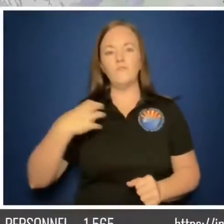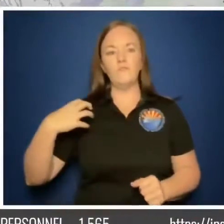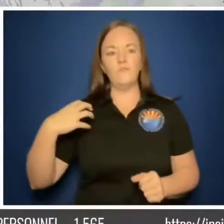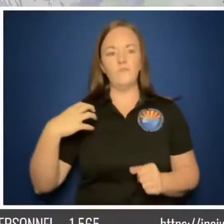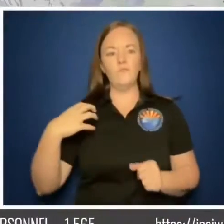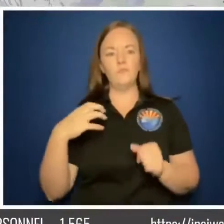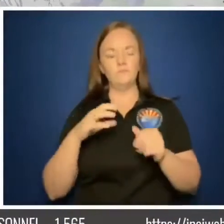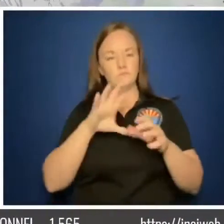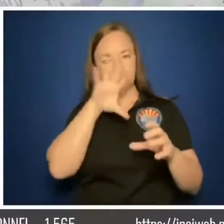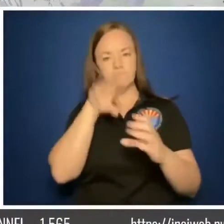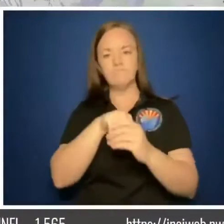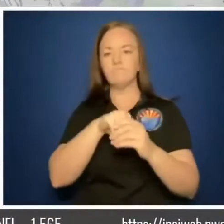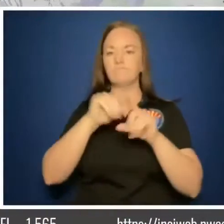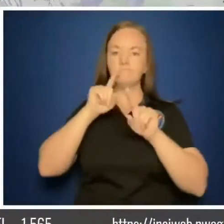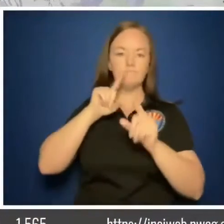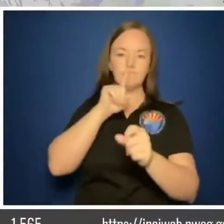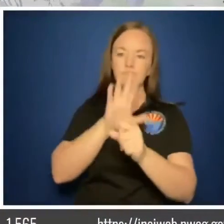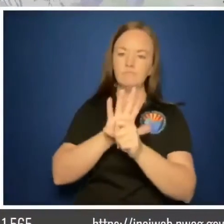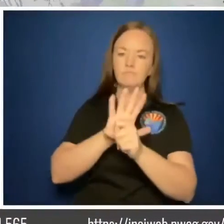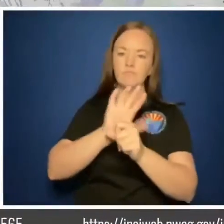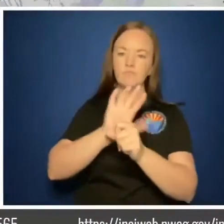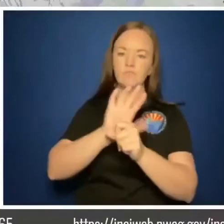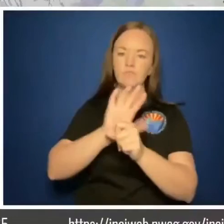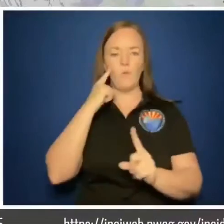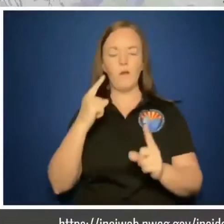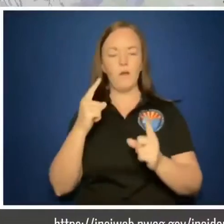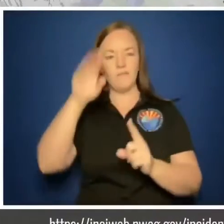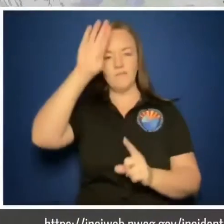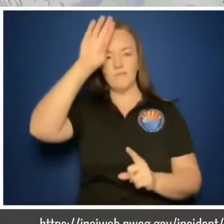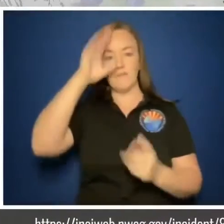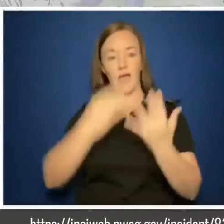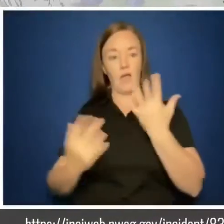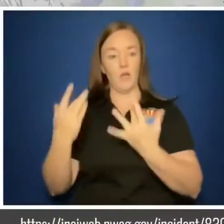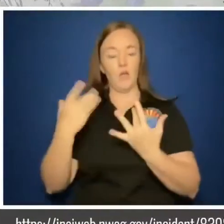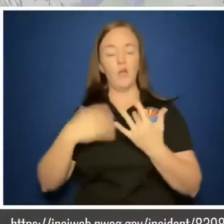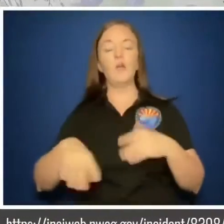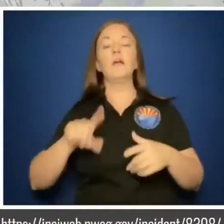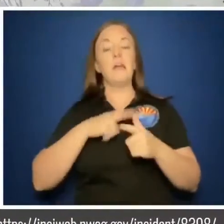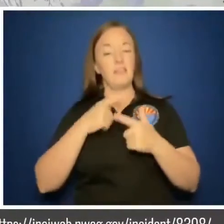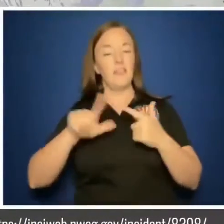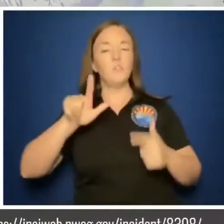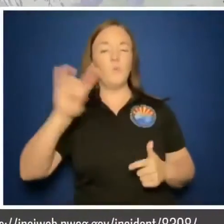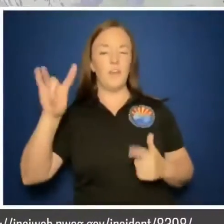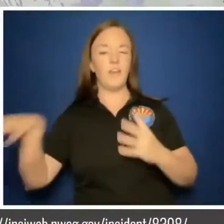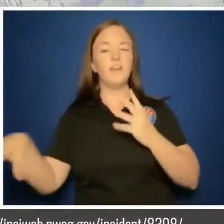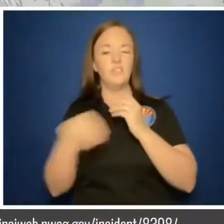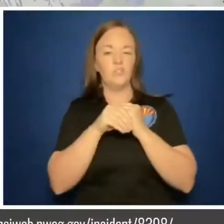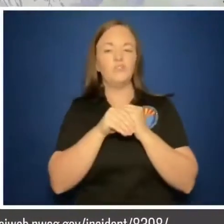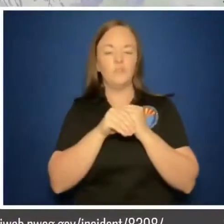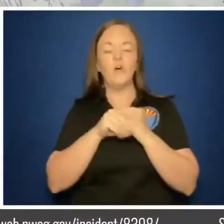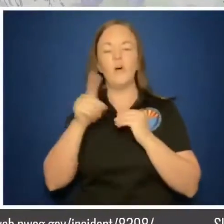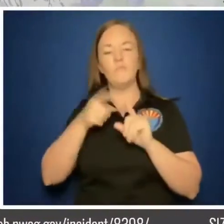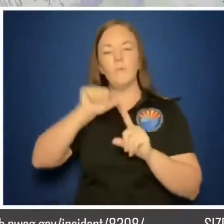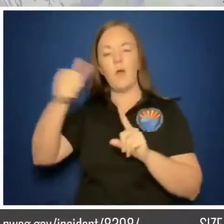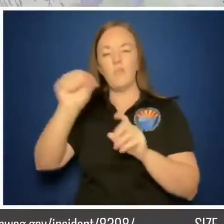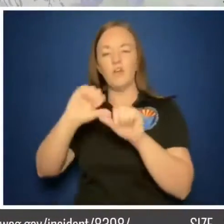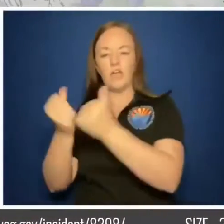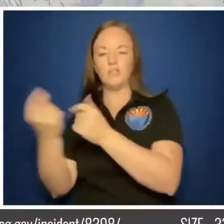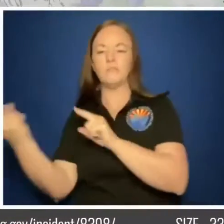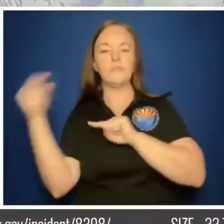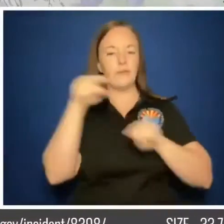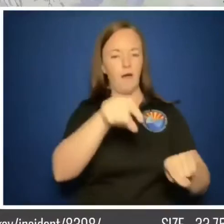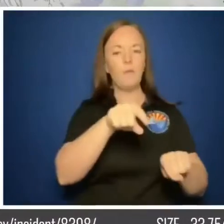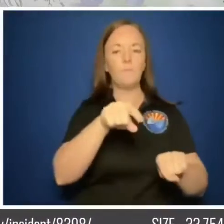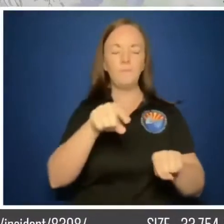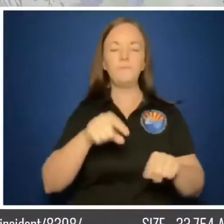dedicated to the fire, and then we have 28 mutual aid, so a total of 41 officers dedicated to the fire. So far, we've made